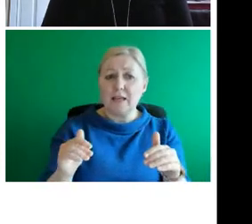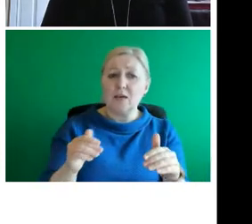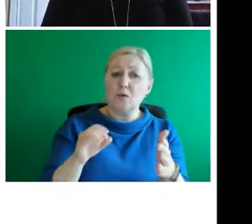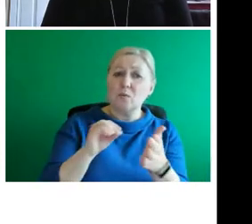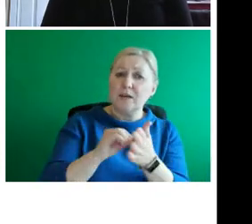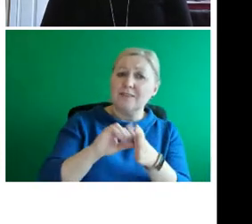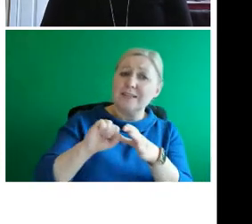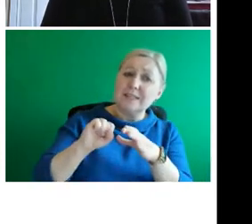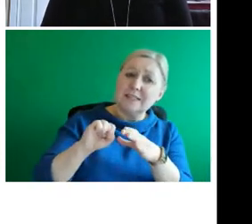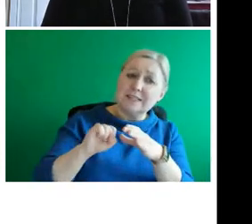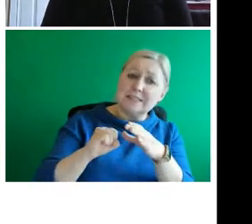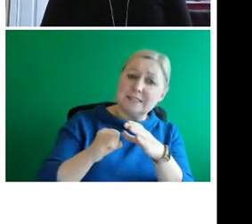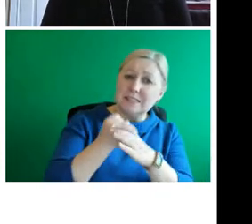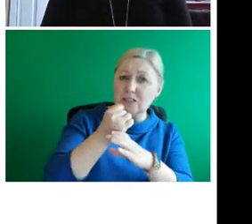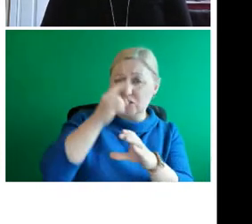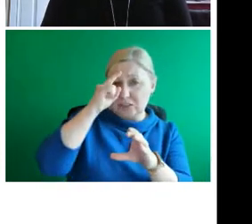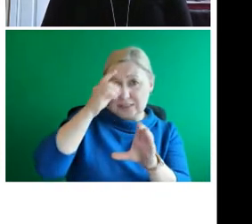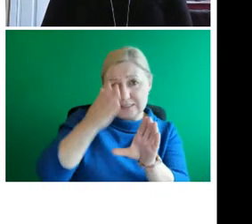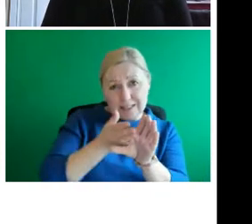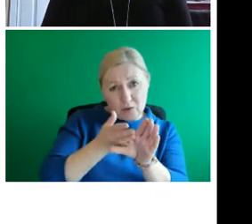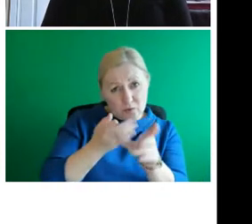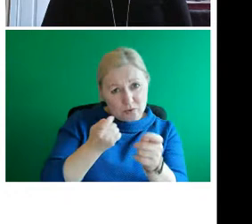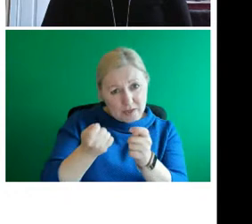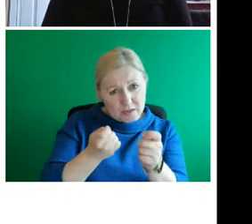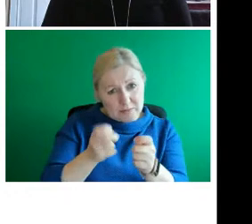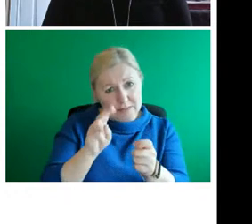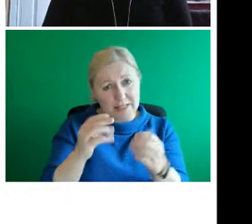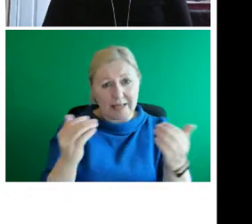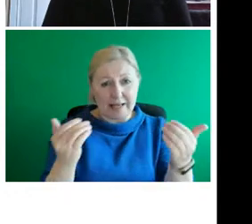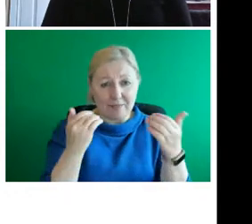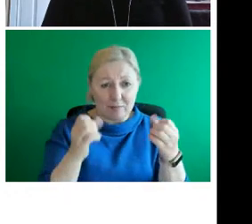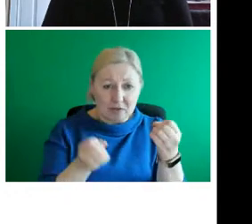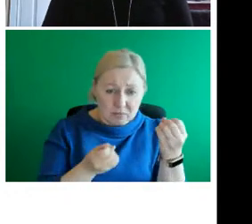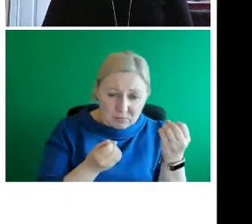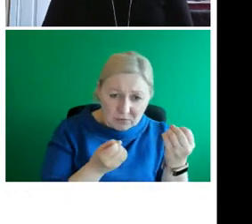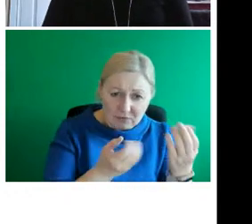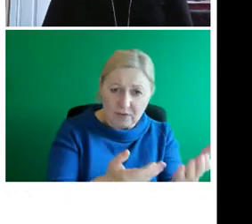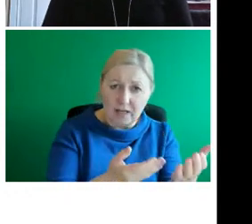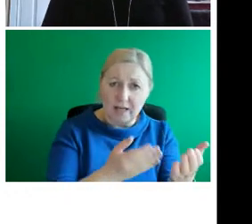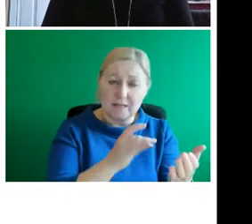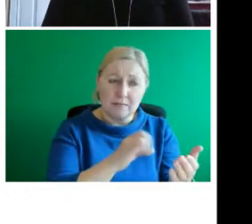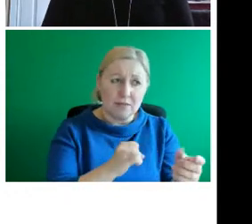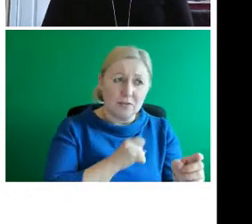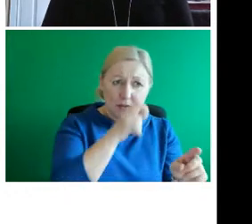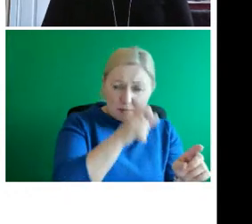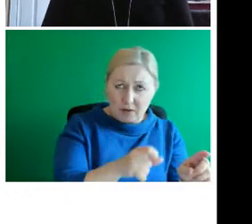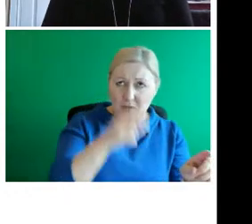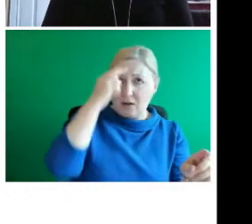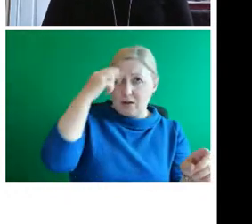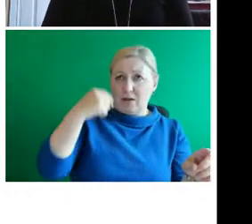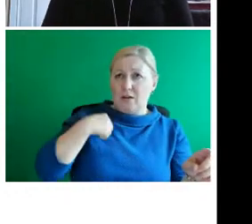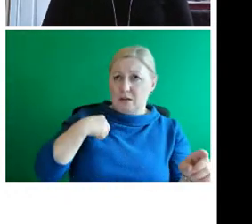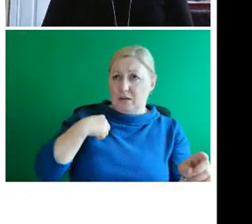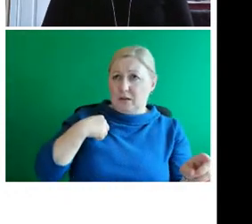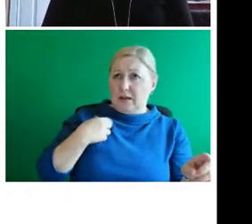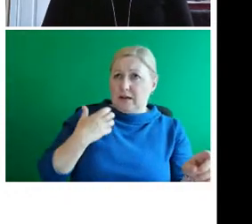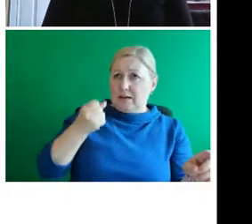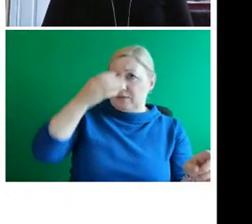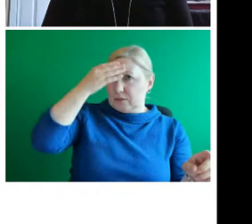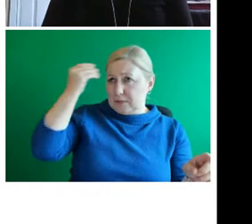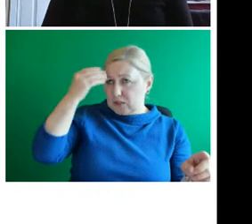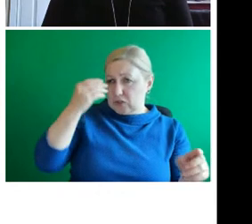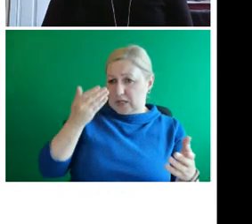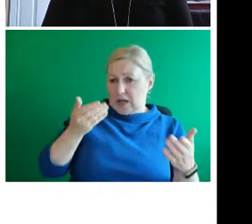some psychoeducation to family and to the person themselves and helping them to come to terms with the diagnosis. And then very often they would conduct